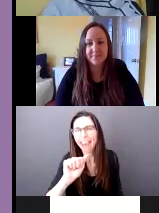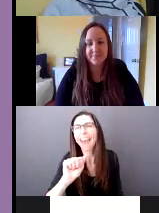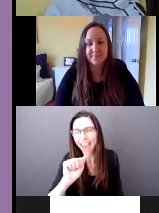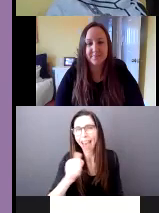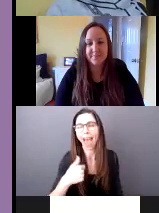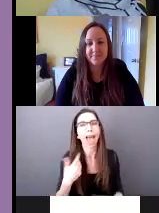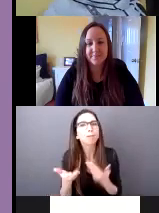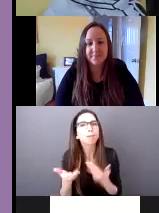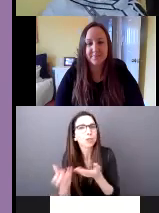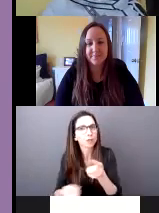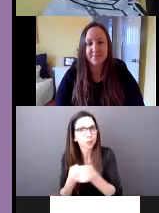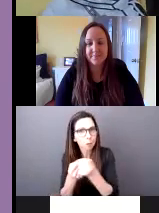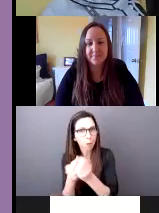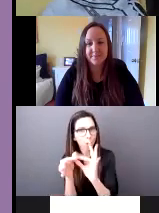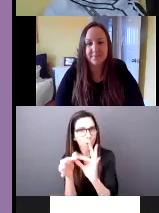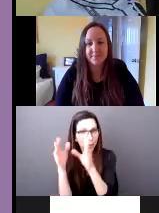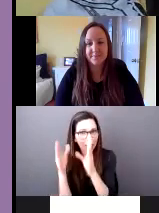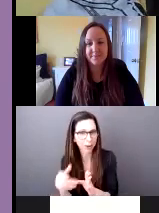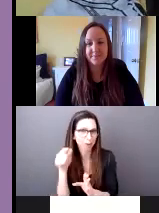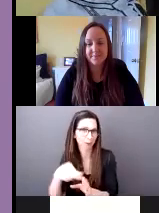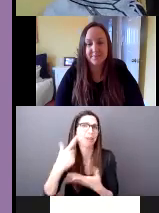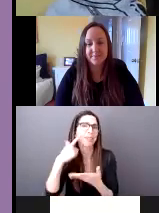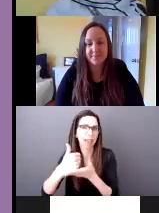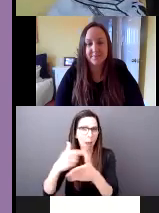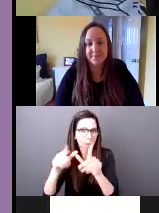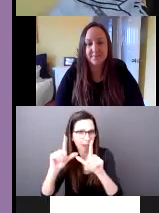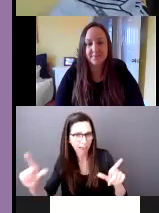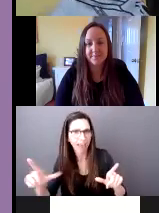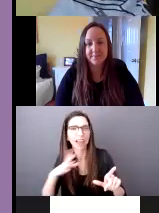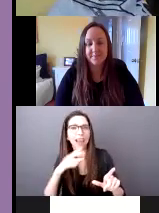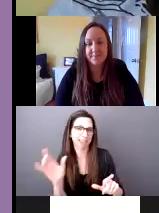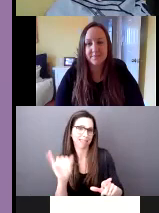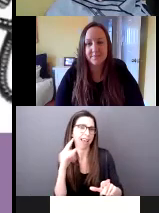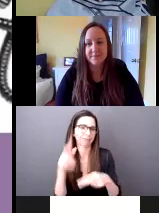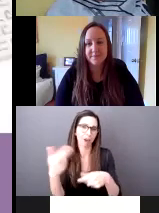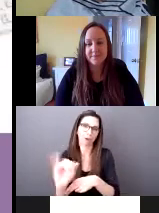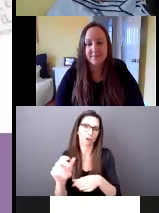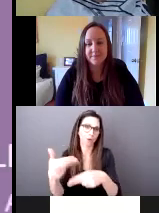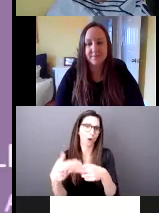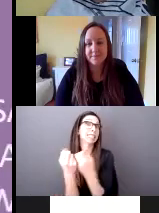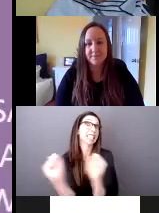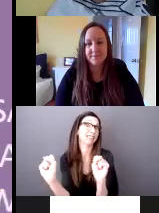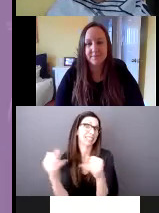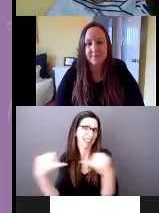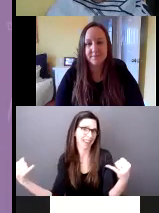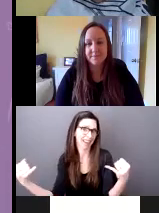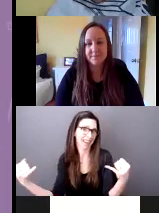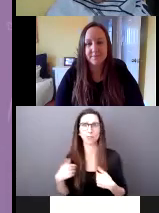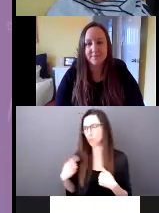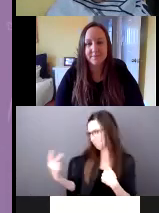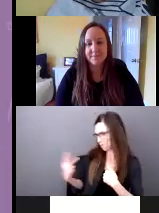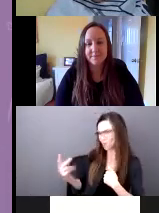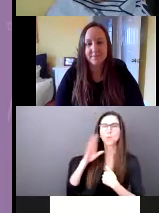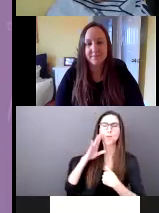Service Support Coordinator at the Assault Women's Helpline / Senior Safety Line. So Latoya and I will both